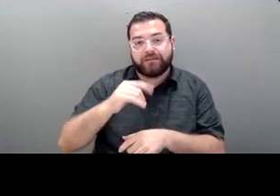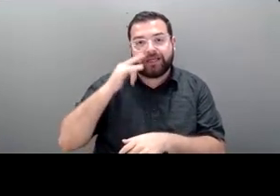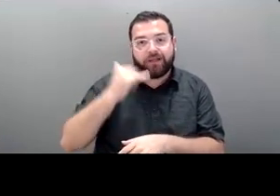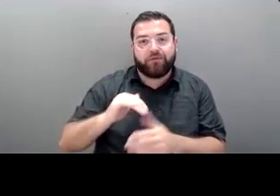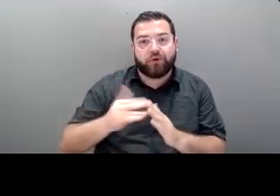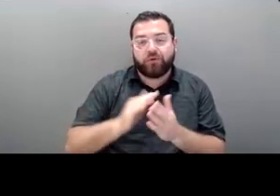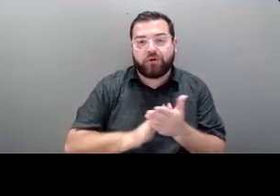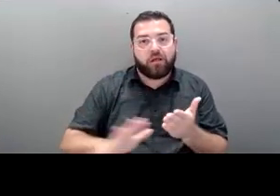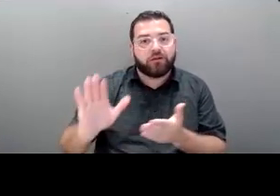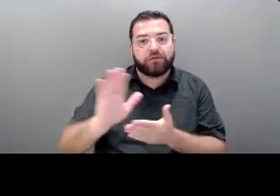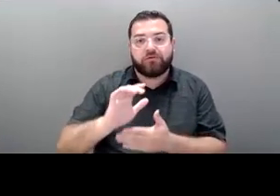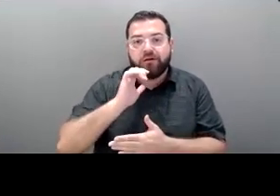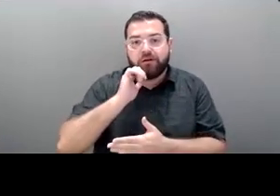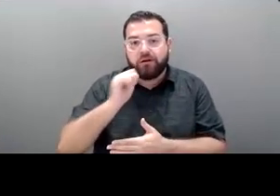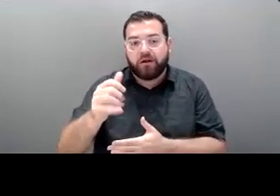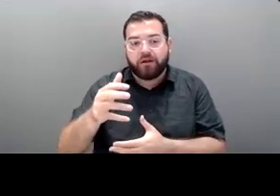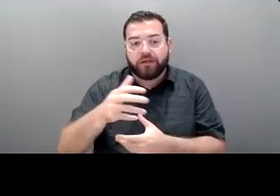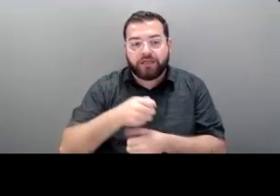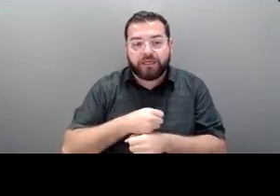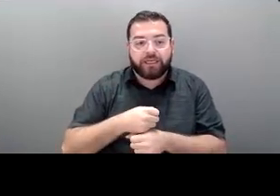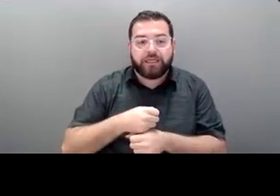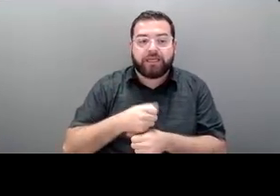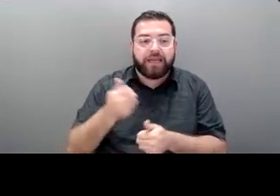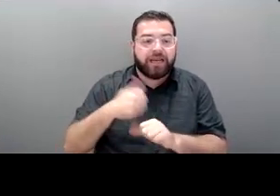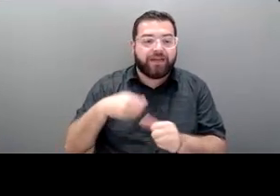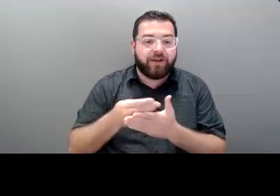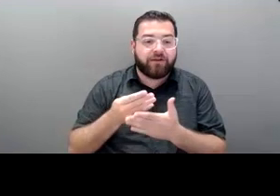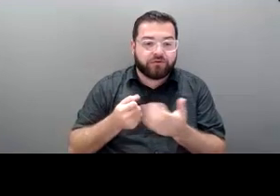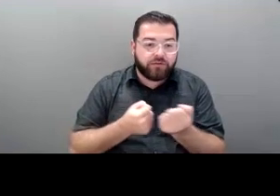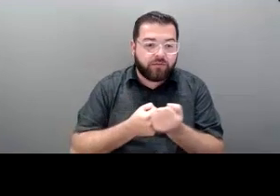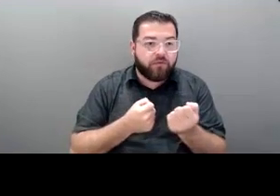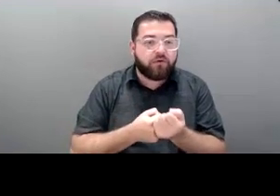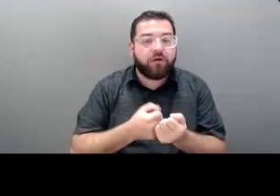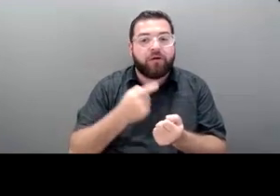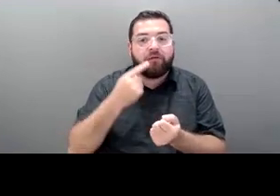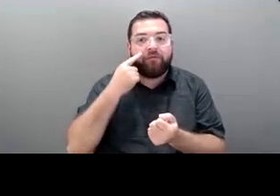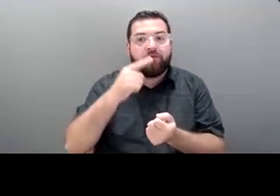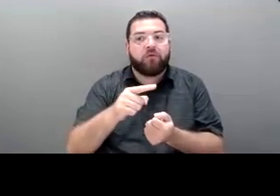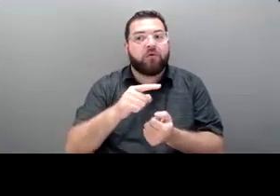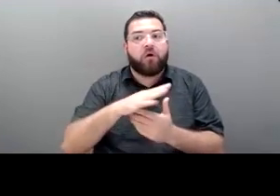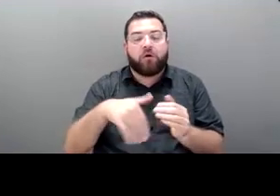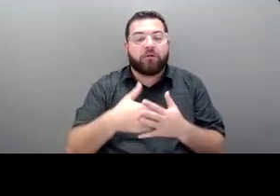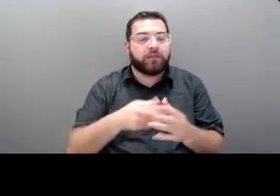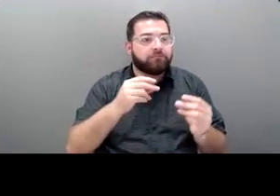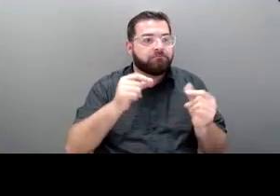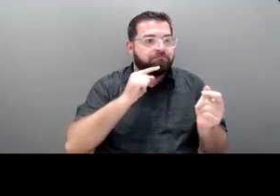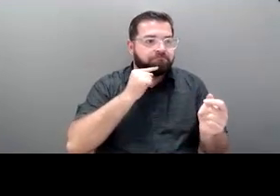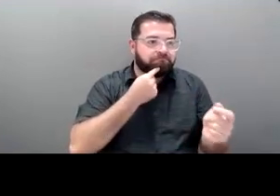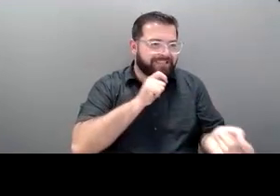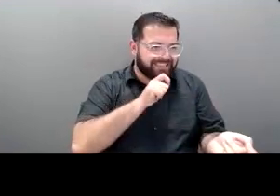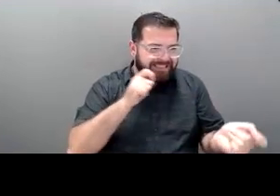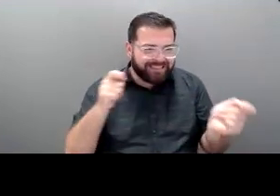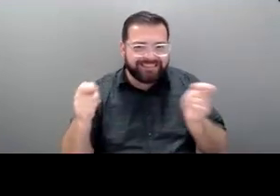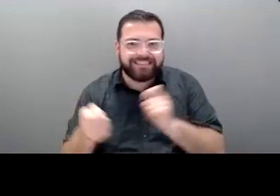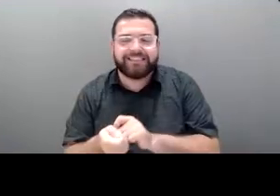getting remuneration, we're not getting financial support for having to make all these really dramatic shifts and all this